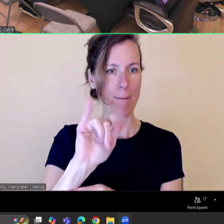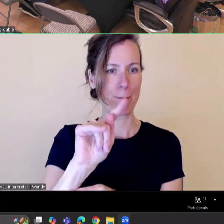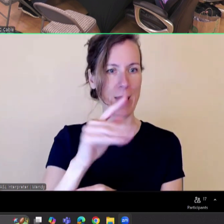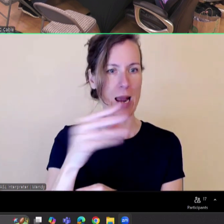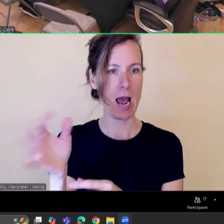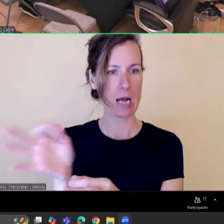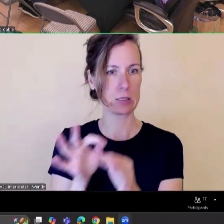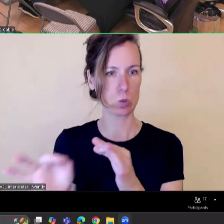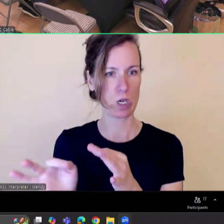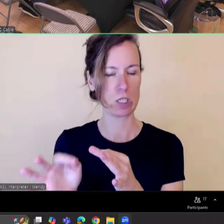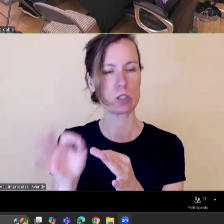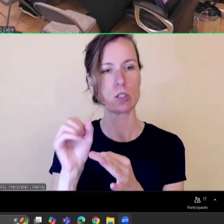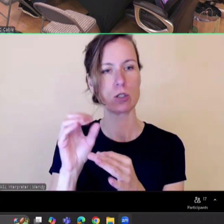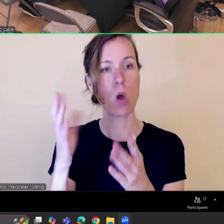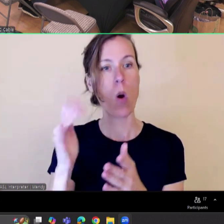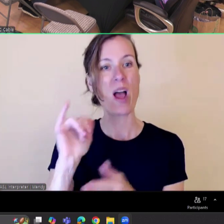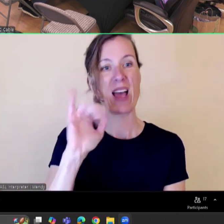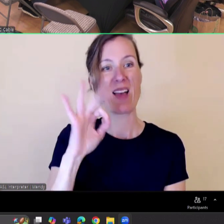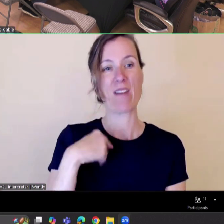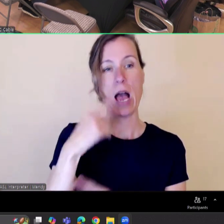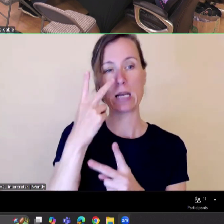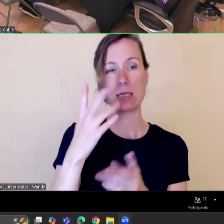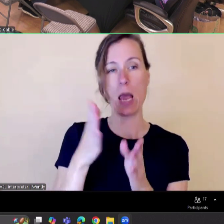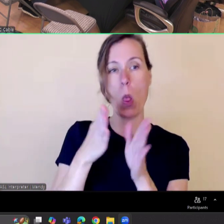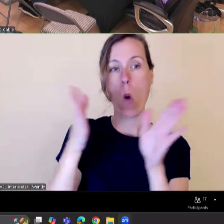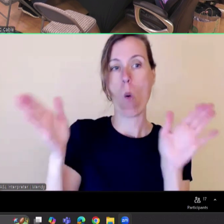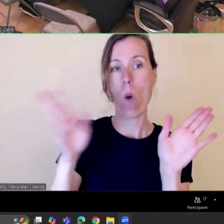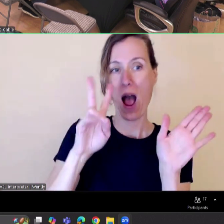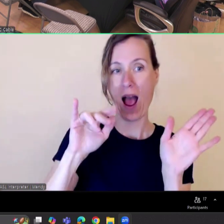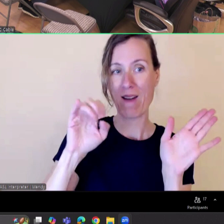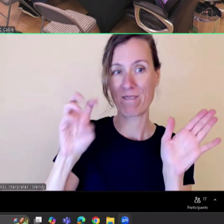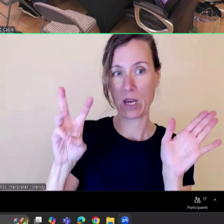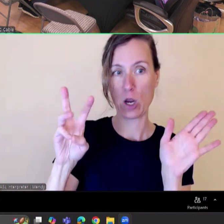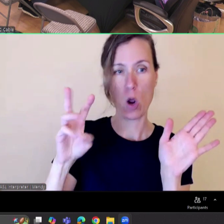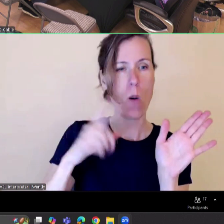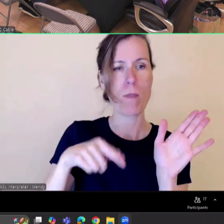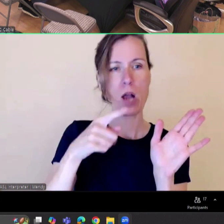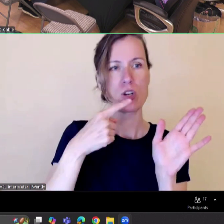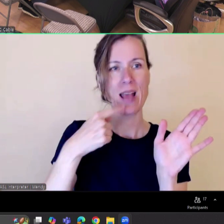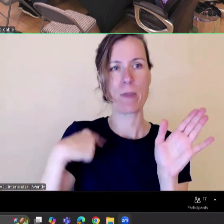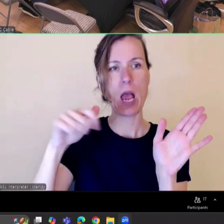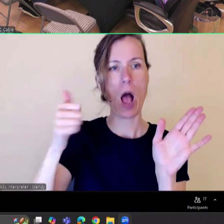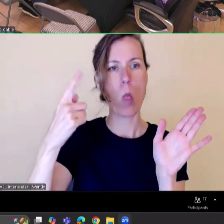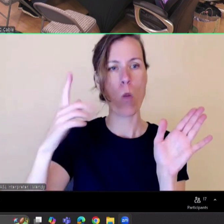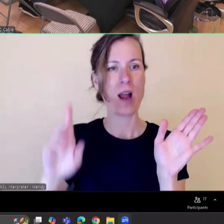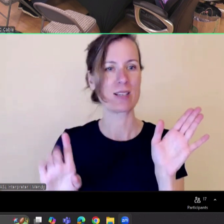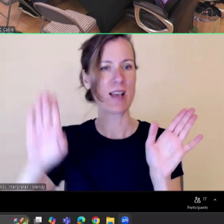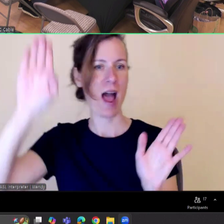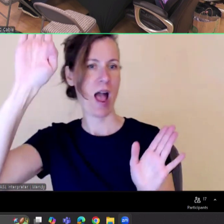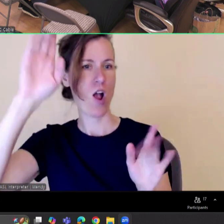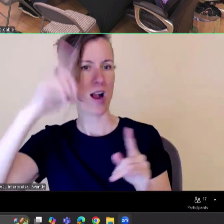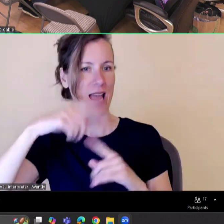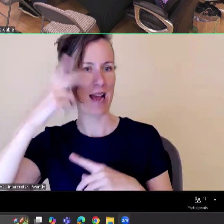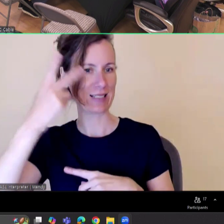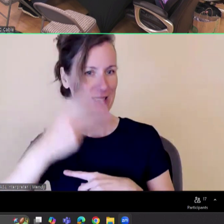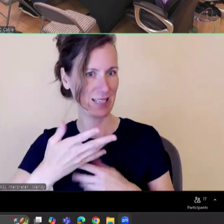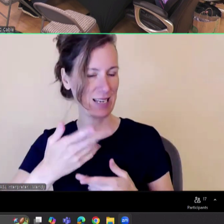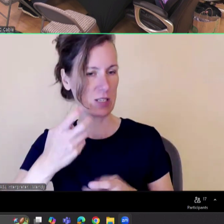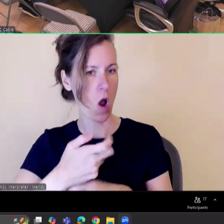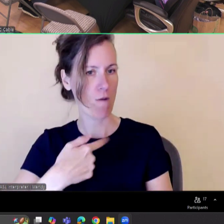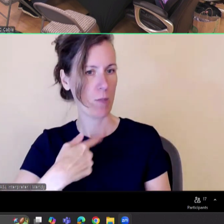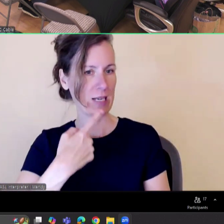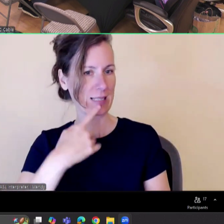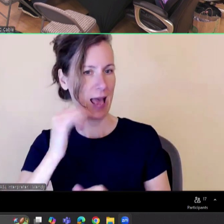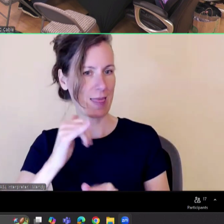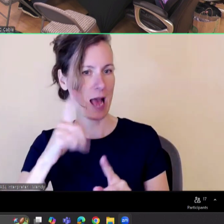view, but you're telling me because the other camera will be higher up, I won't be able to see that, it's hard for me to be able to say that's what I'm looking at. So I